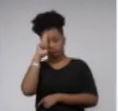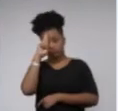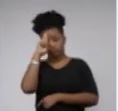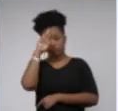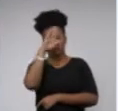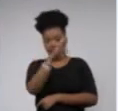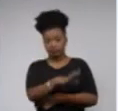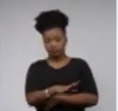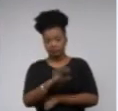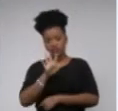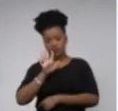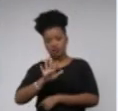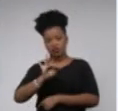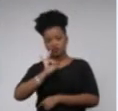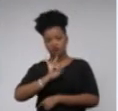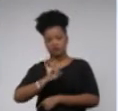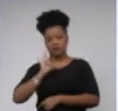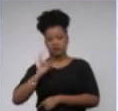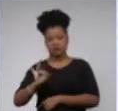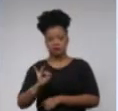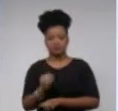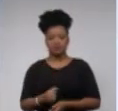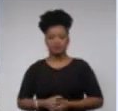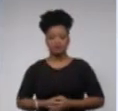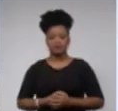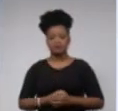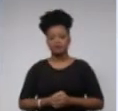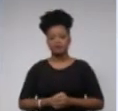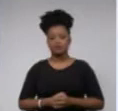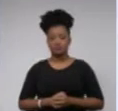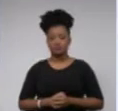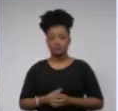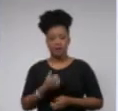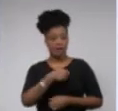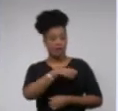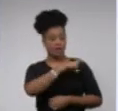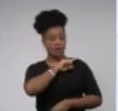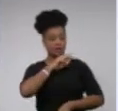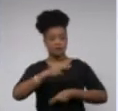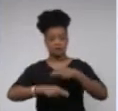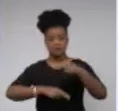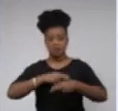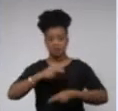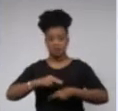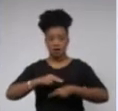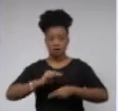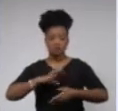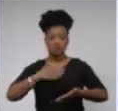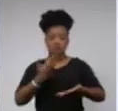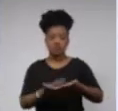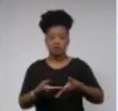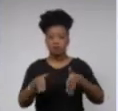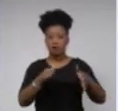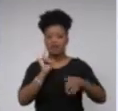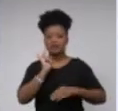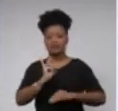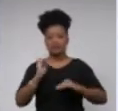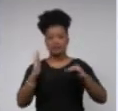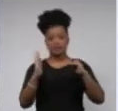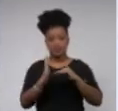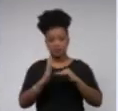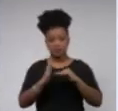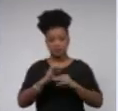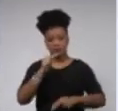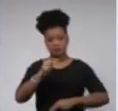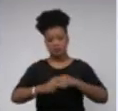1,232 are suspected cases, and 577 are confirmed active cases.